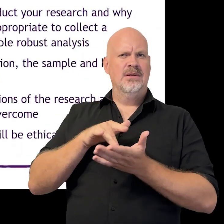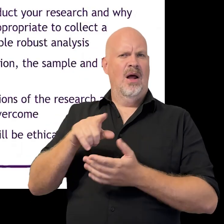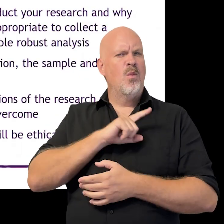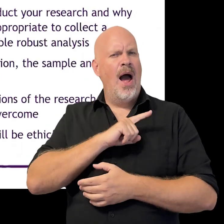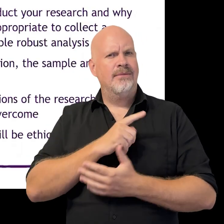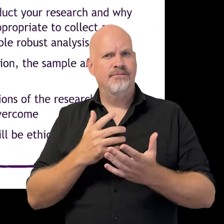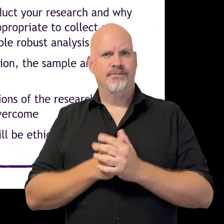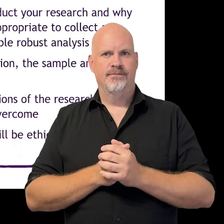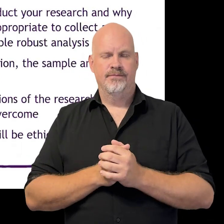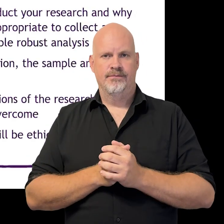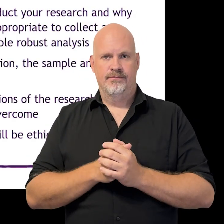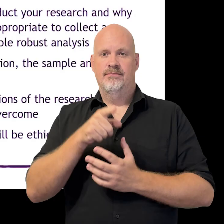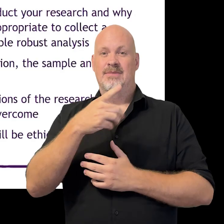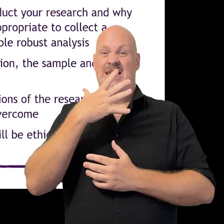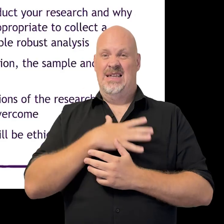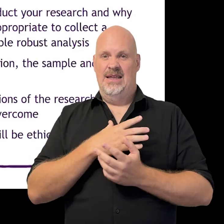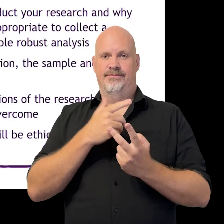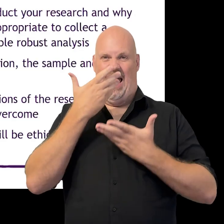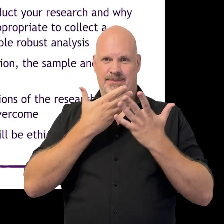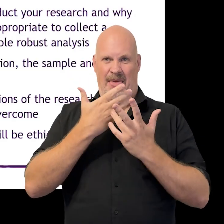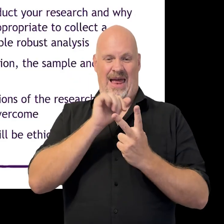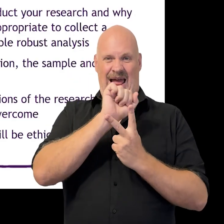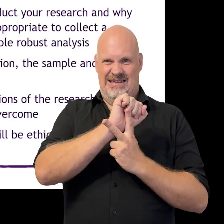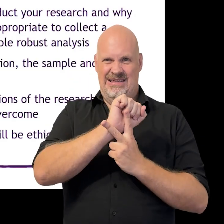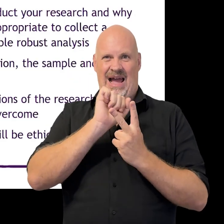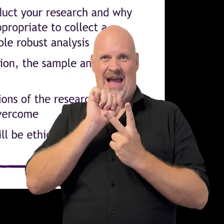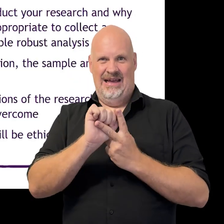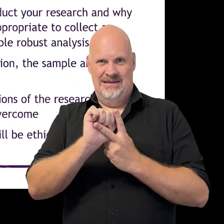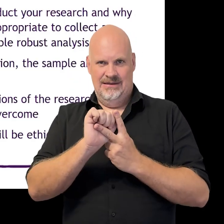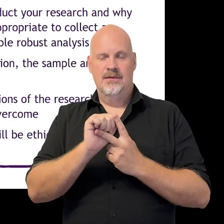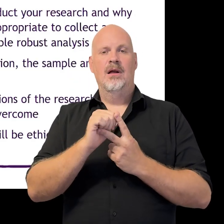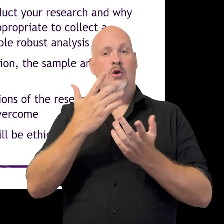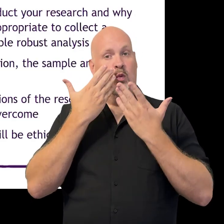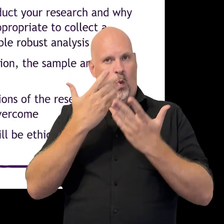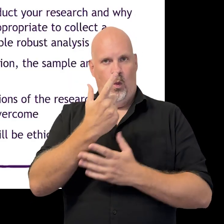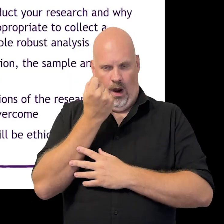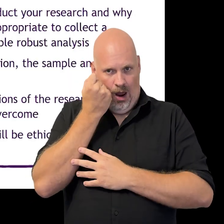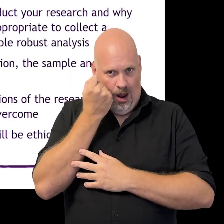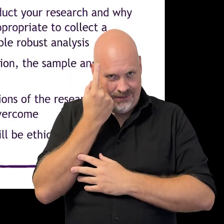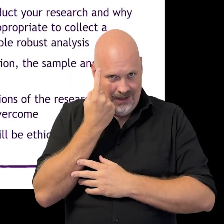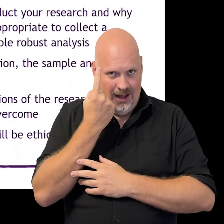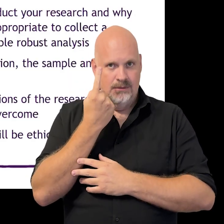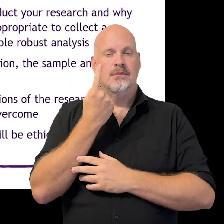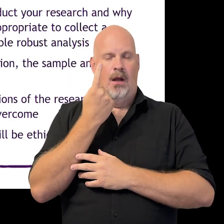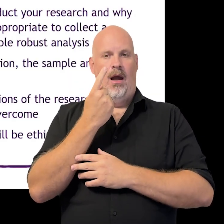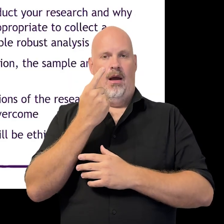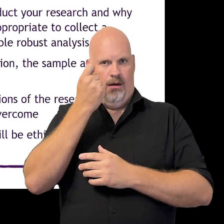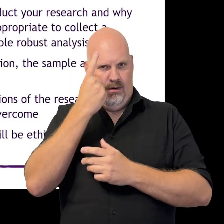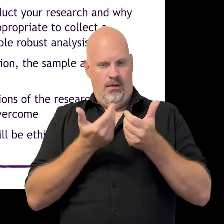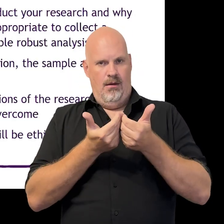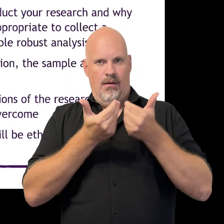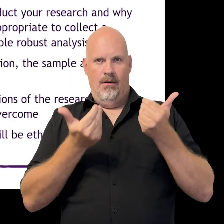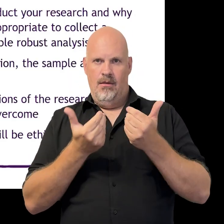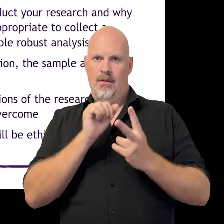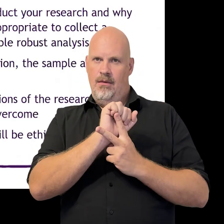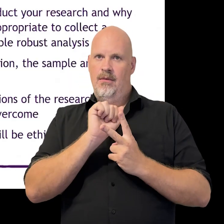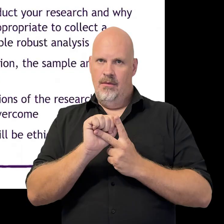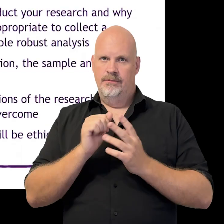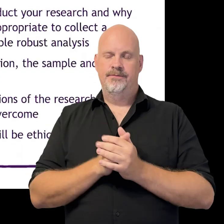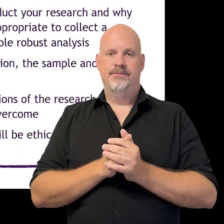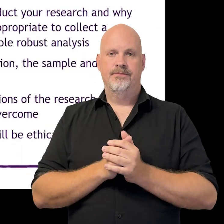of this then is for you to explain and justify the research strategy and the research design that you're going to be